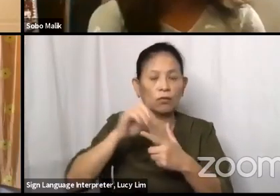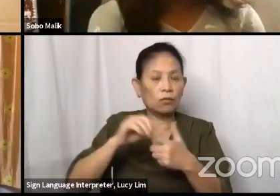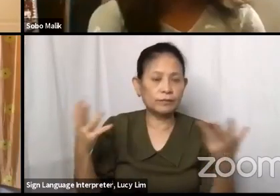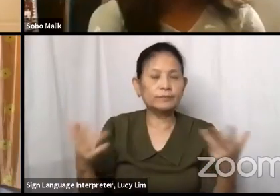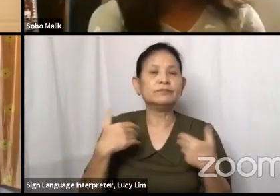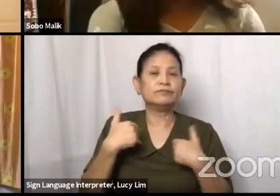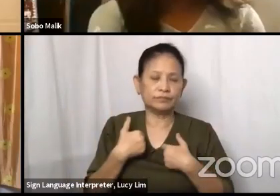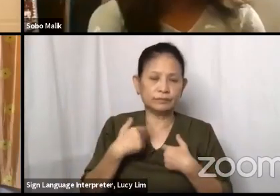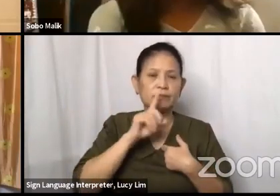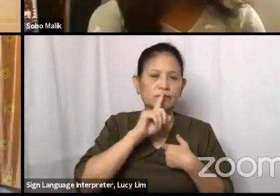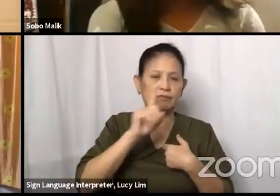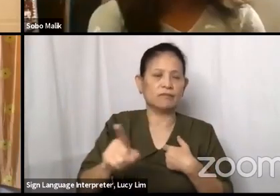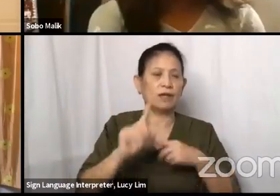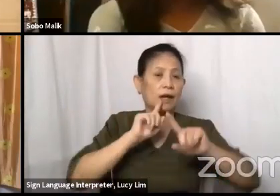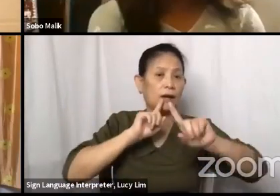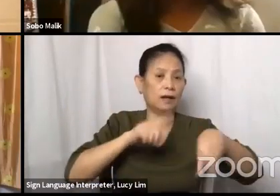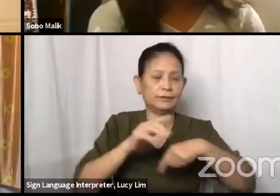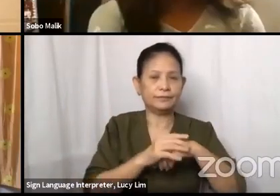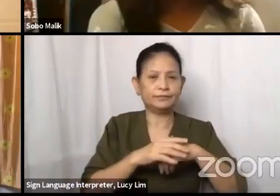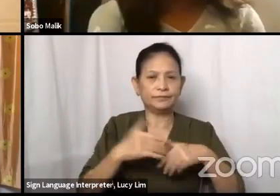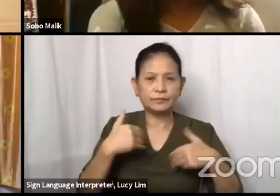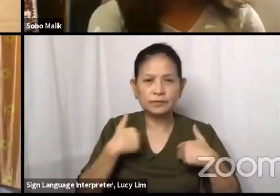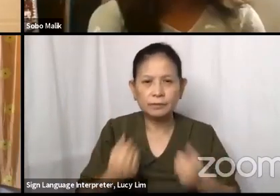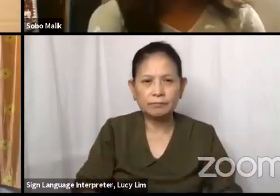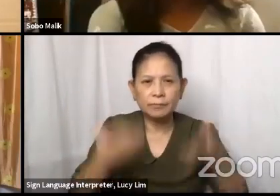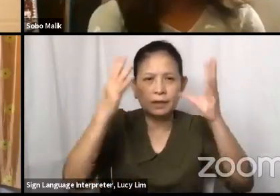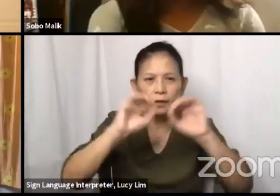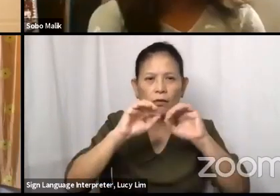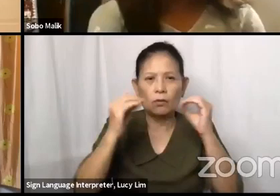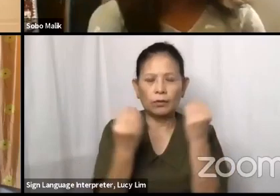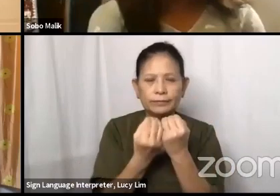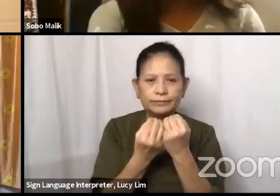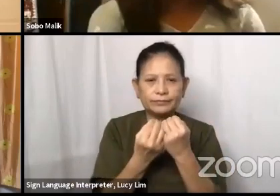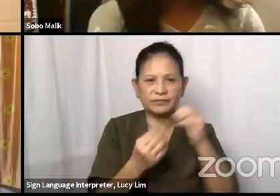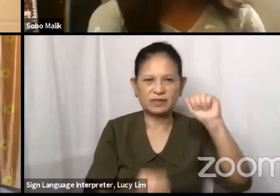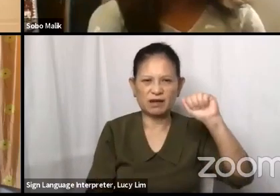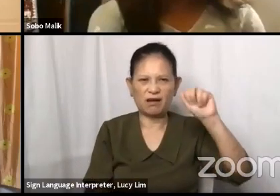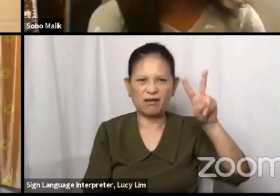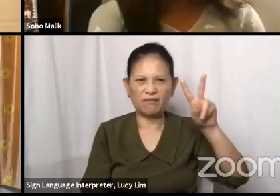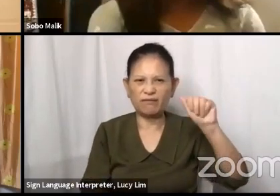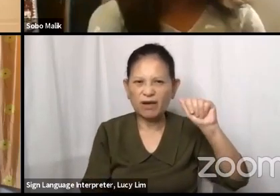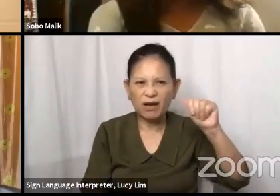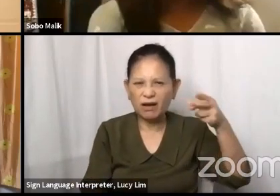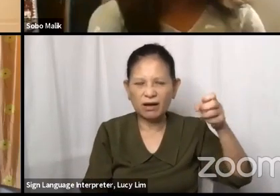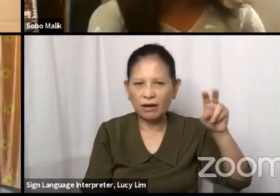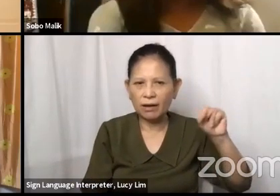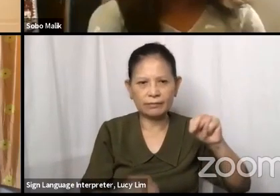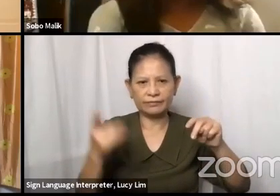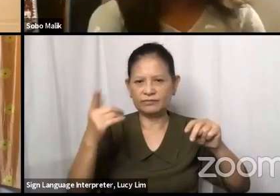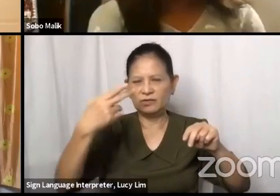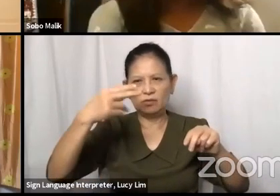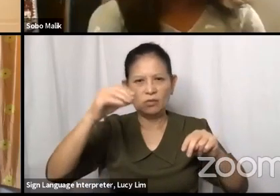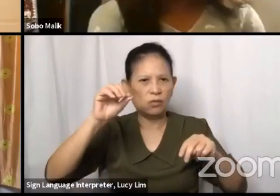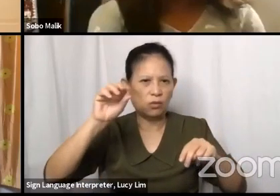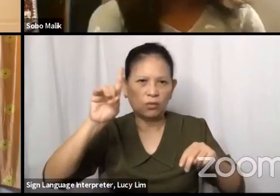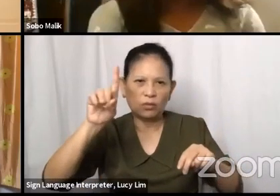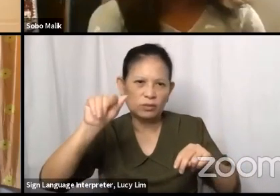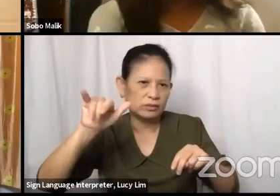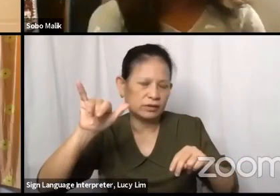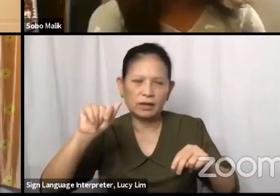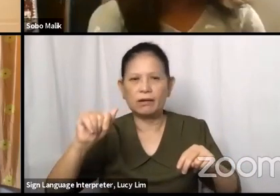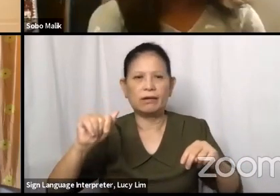many organizations called Pahachan and Avahan and Ahodaya Samiti are